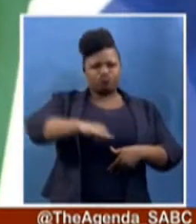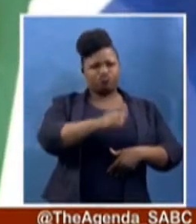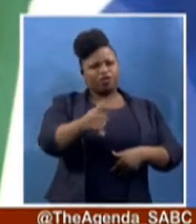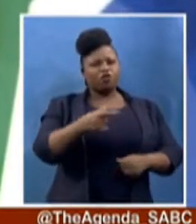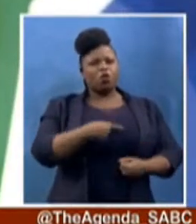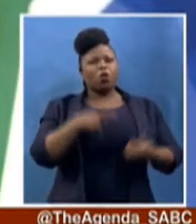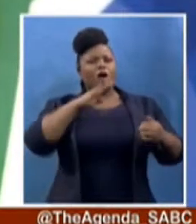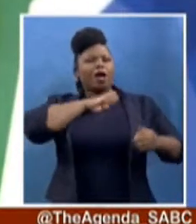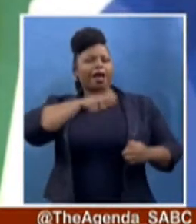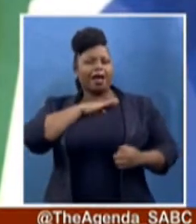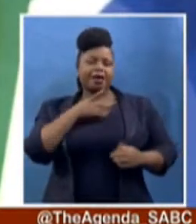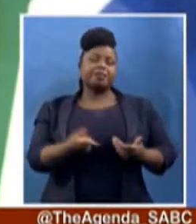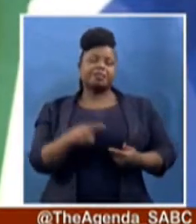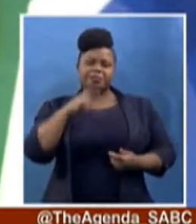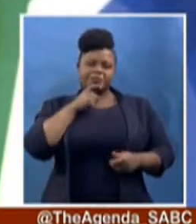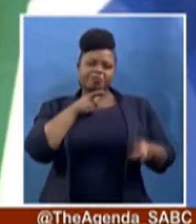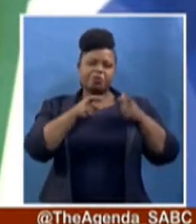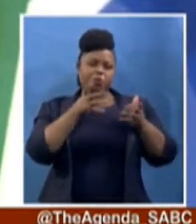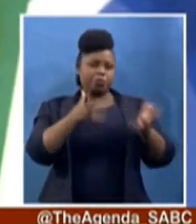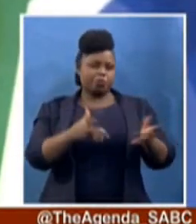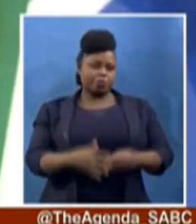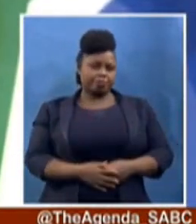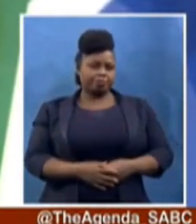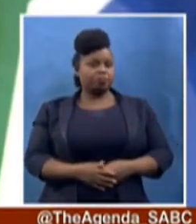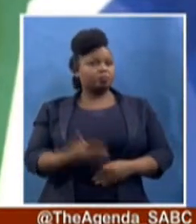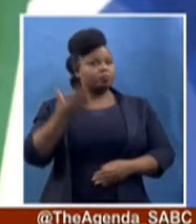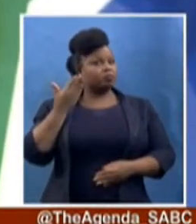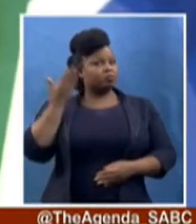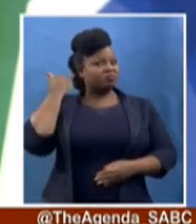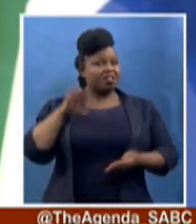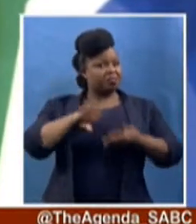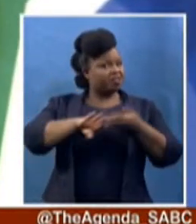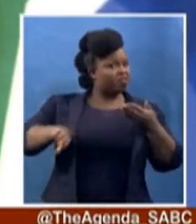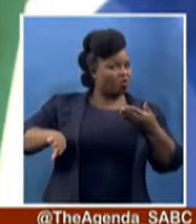Under apartheid, this would never have been thought of or seen.